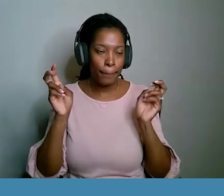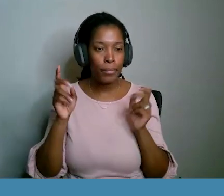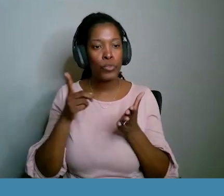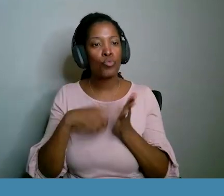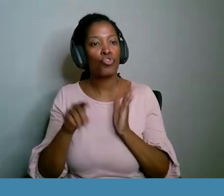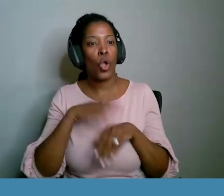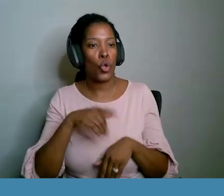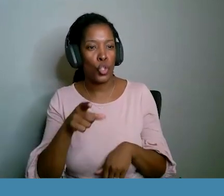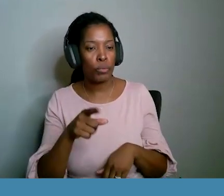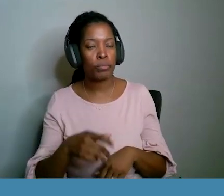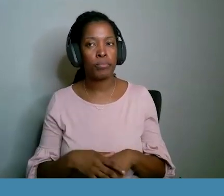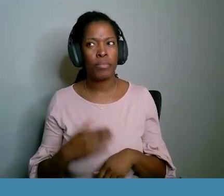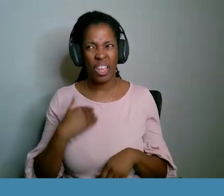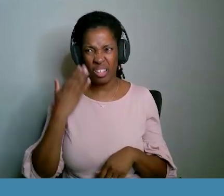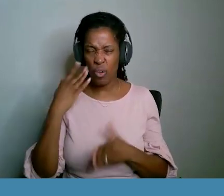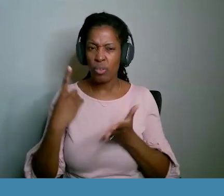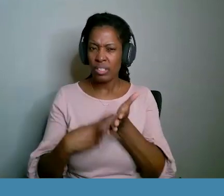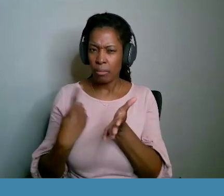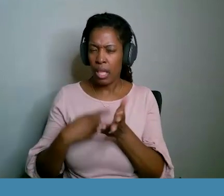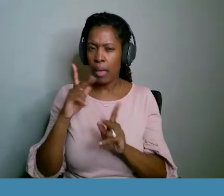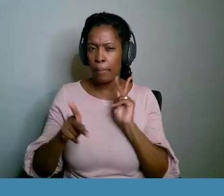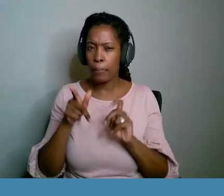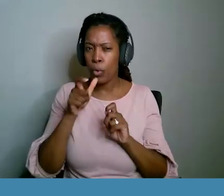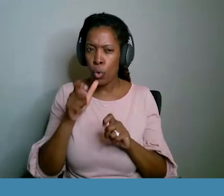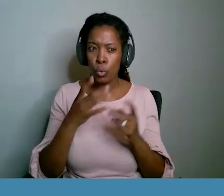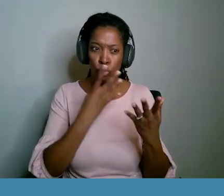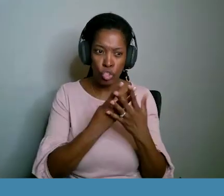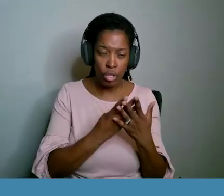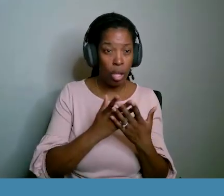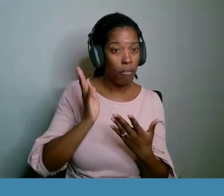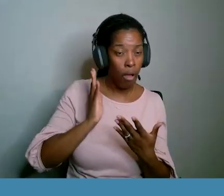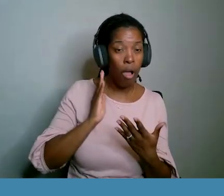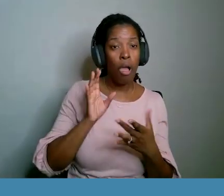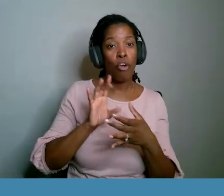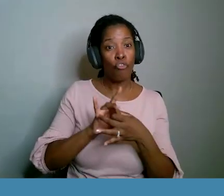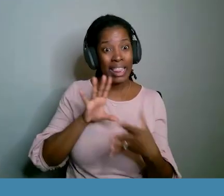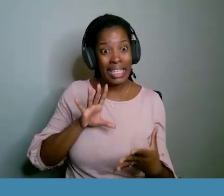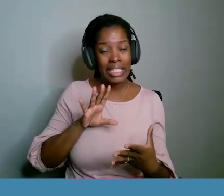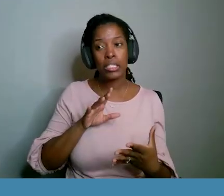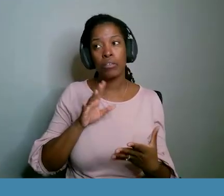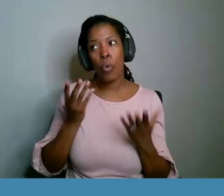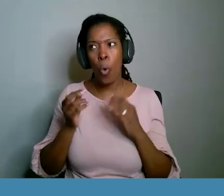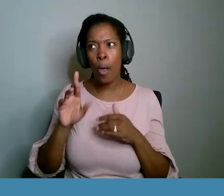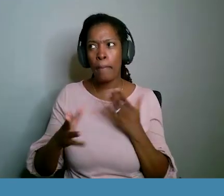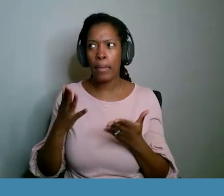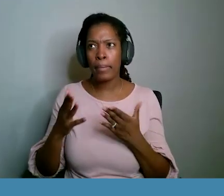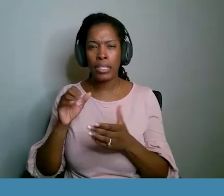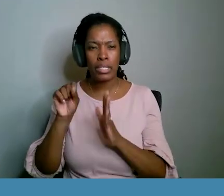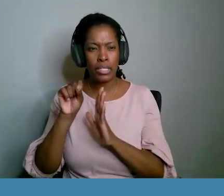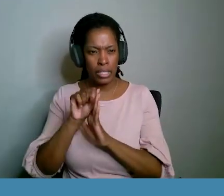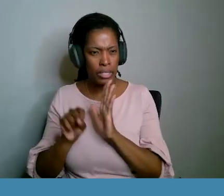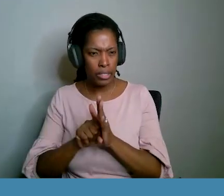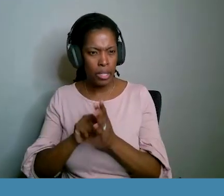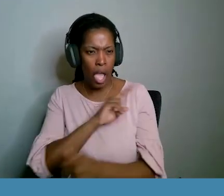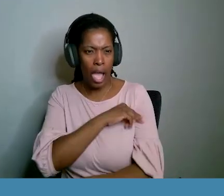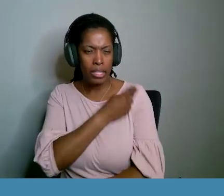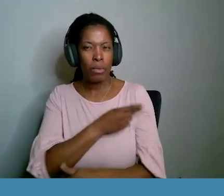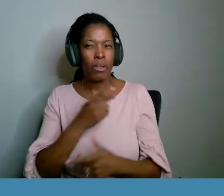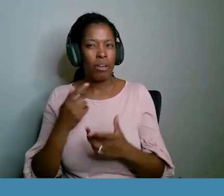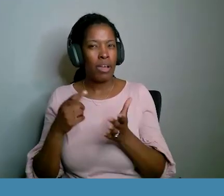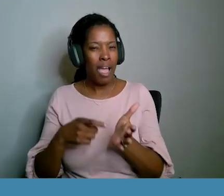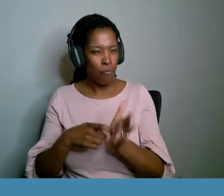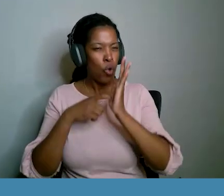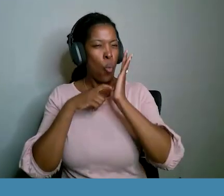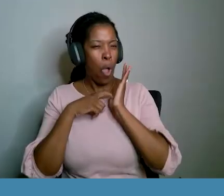for folks who are released from prison or from the state hospitals, sometimes there's some required in-home care that is part of